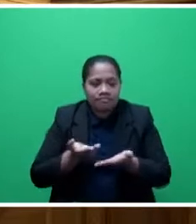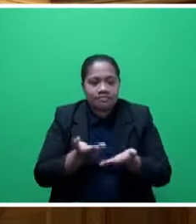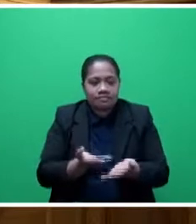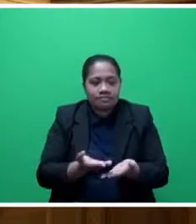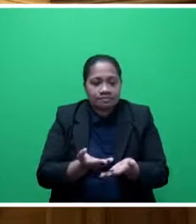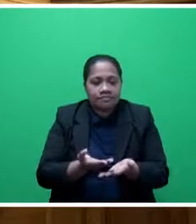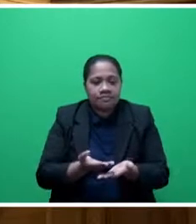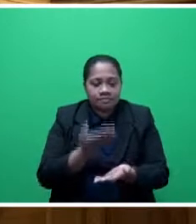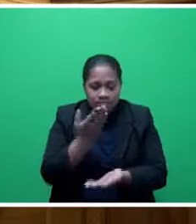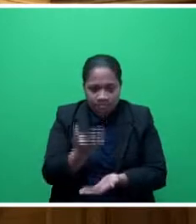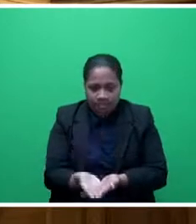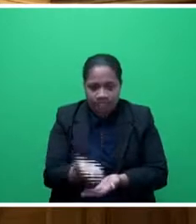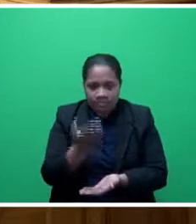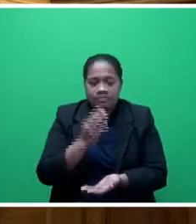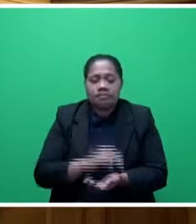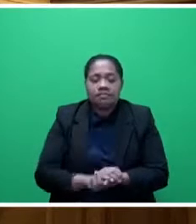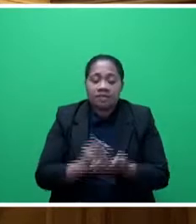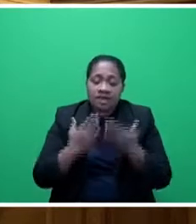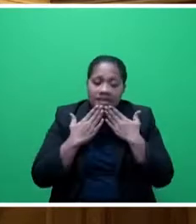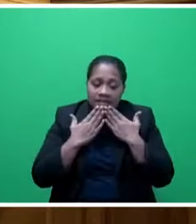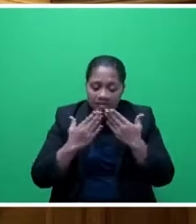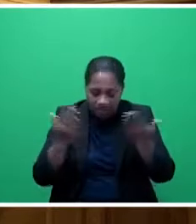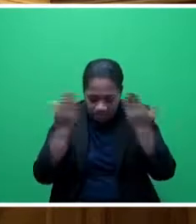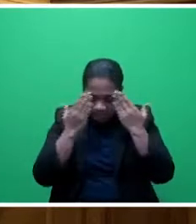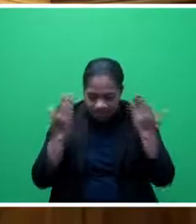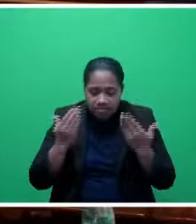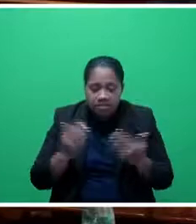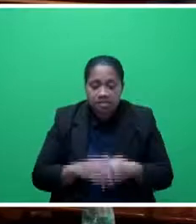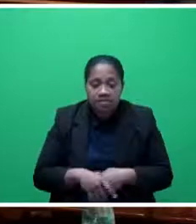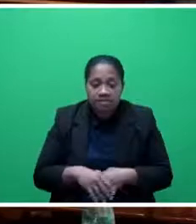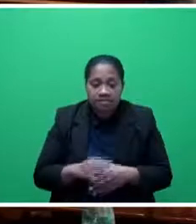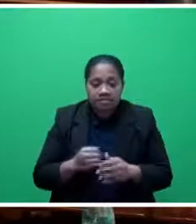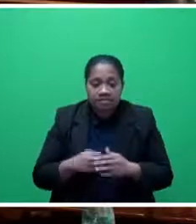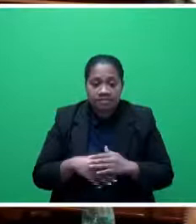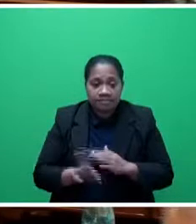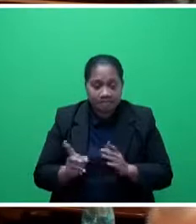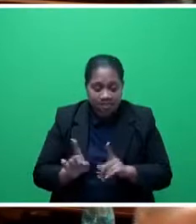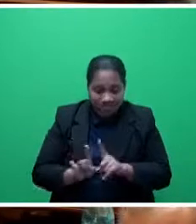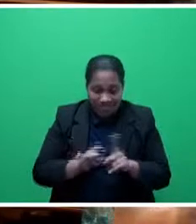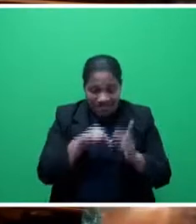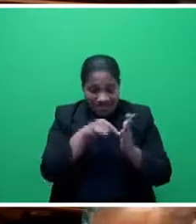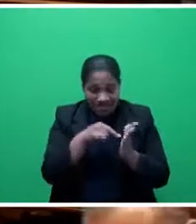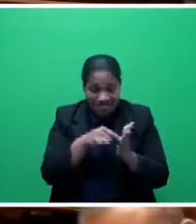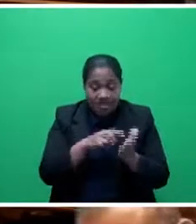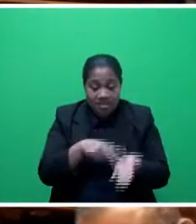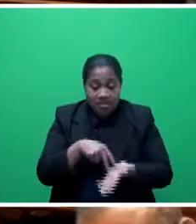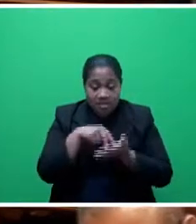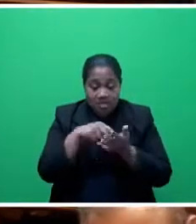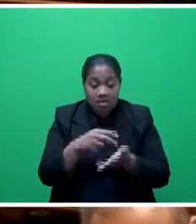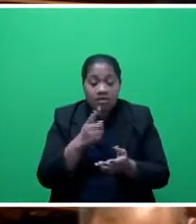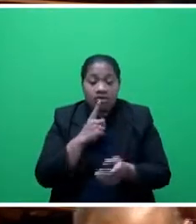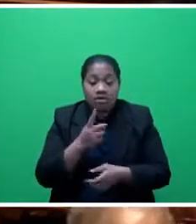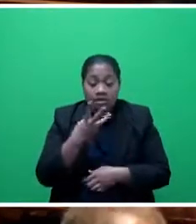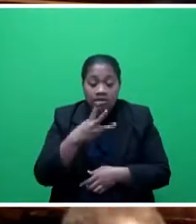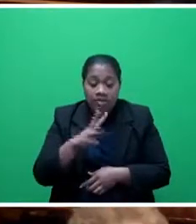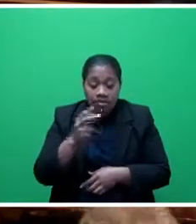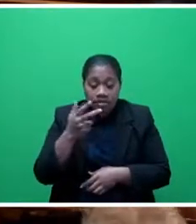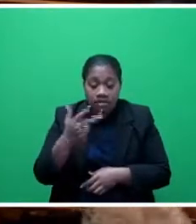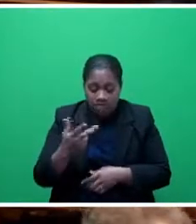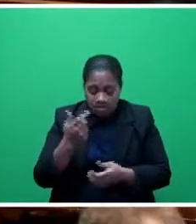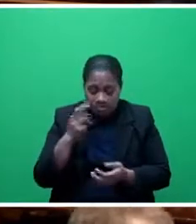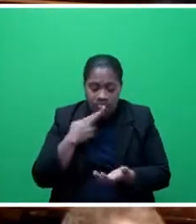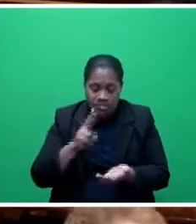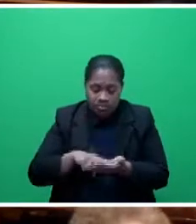floor, sir. Thank you, Mr. Speaker, sir. Mr. Speaker, sir, in accordance with Standing Order 38, I present the following reports to